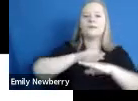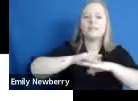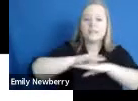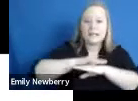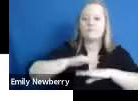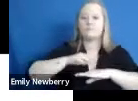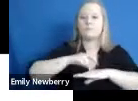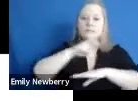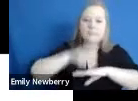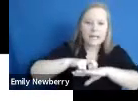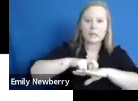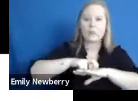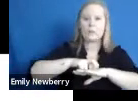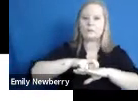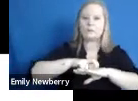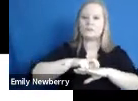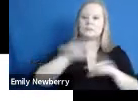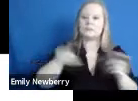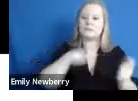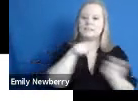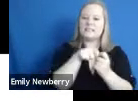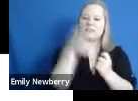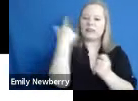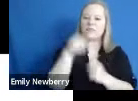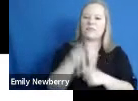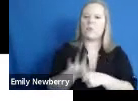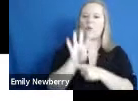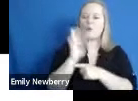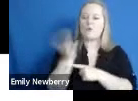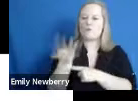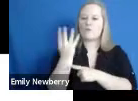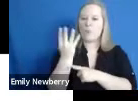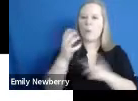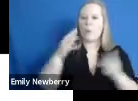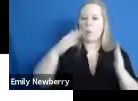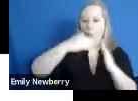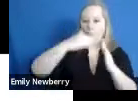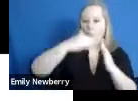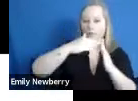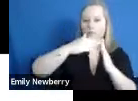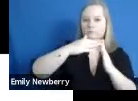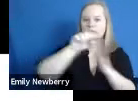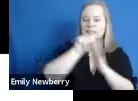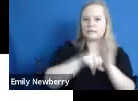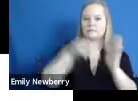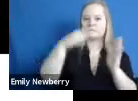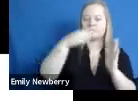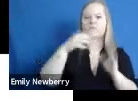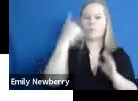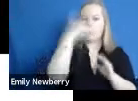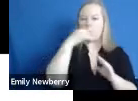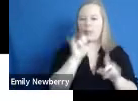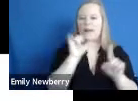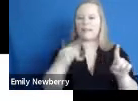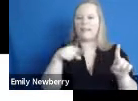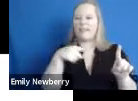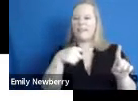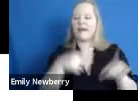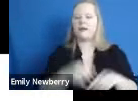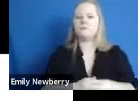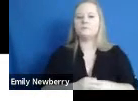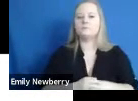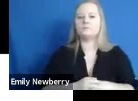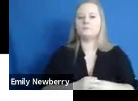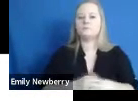potatoes. They're native to the Four Corners, and these are what they look like. They're these are crosses. These are very small compared to